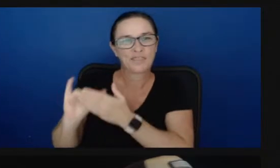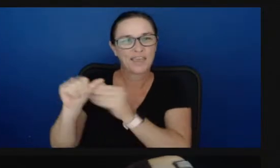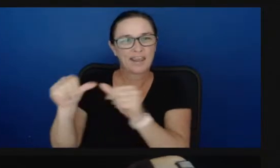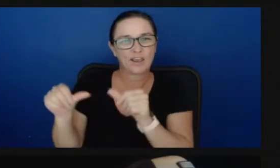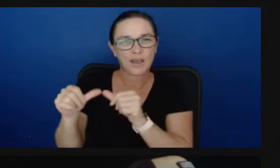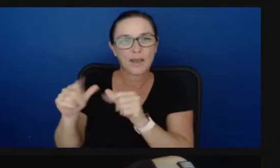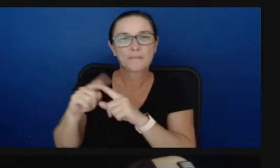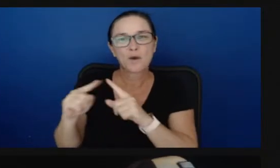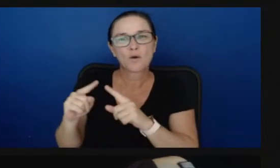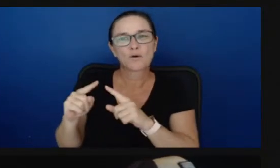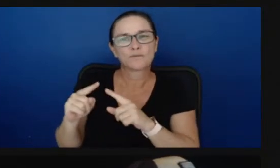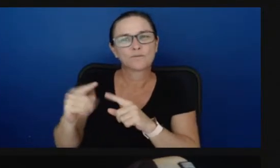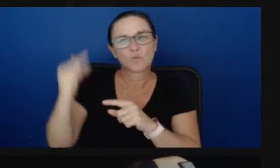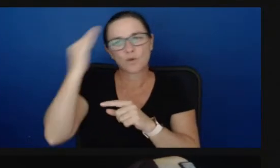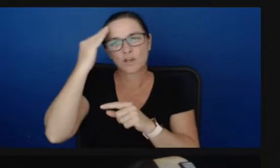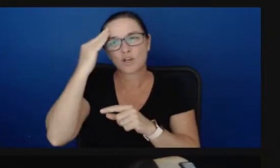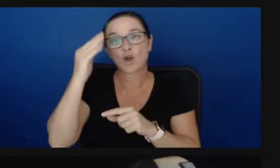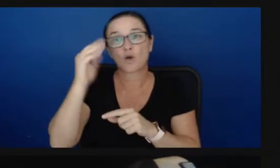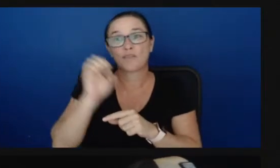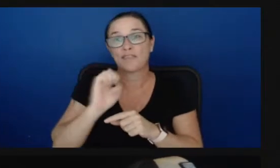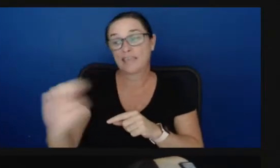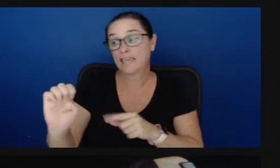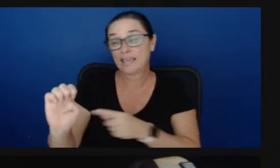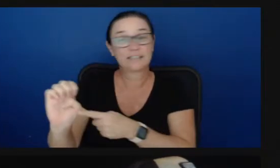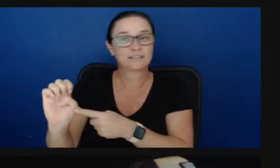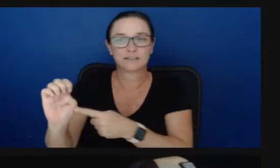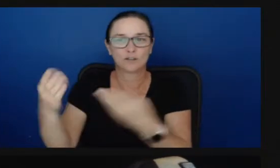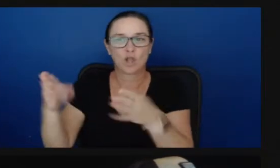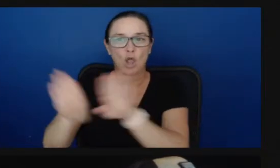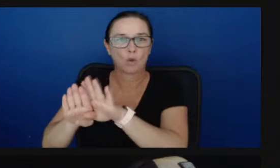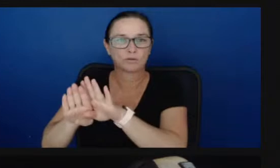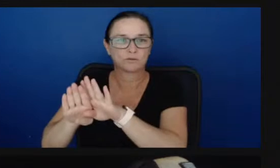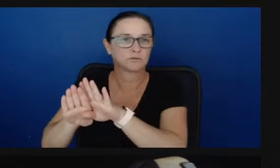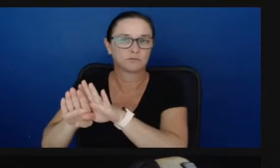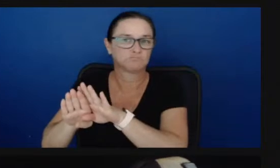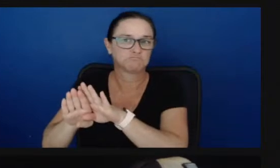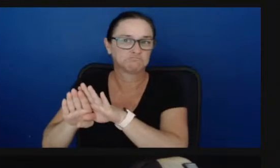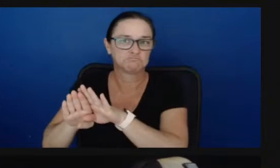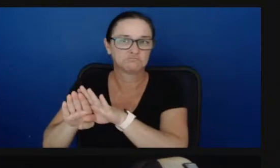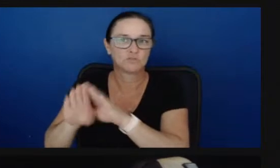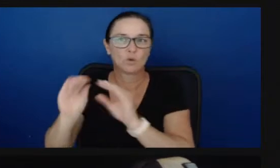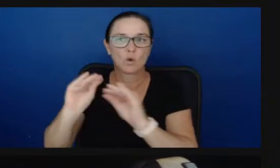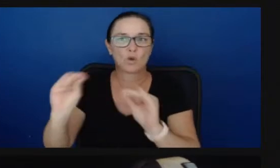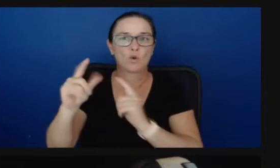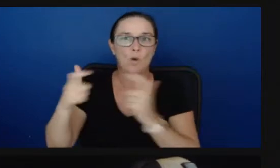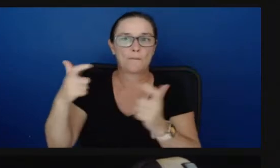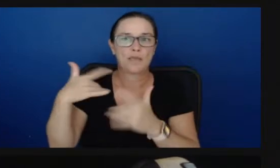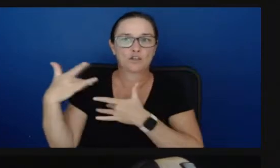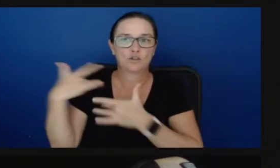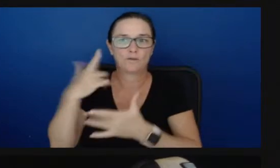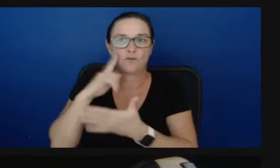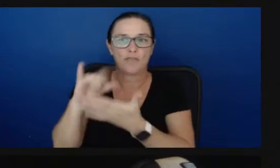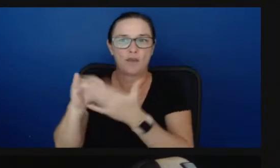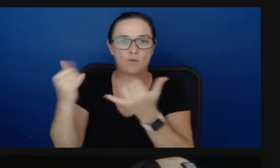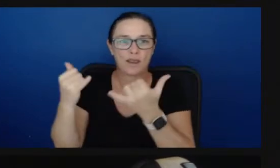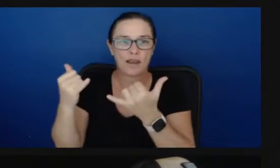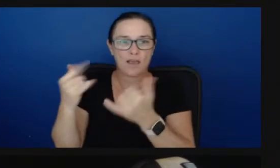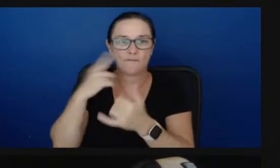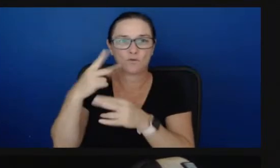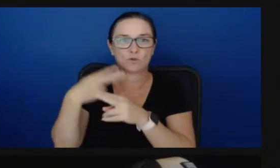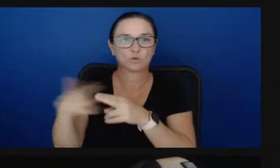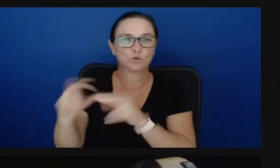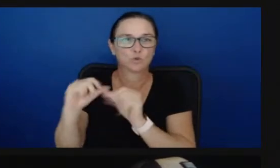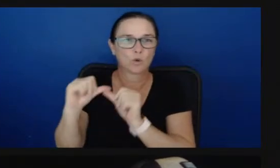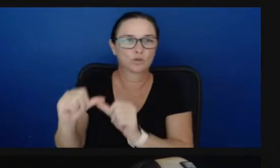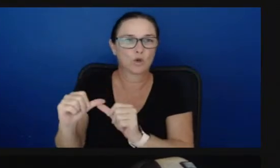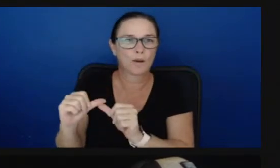Rift Zone is still closed, pinched off in this area over here. So there's no major concern at this point of short-term magma